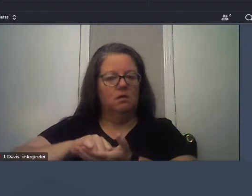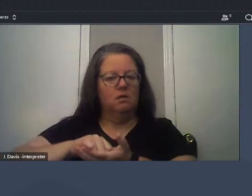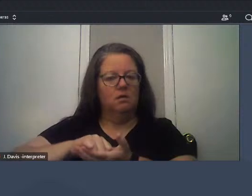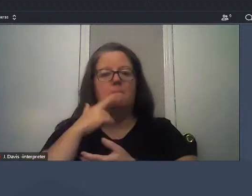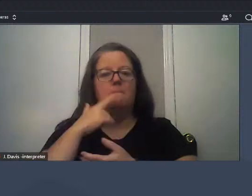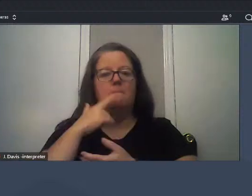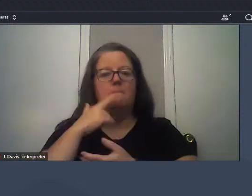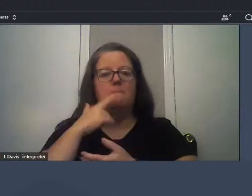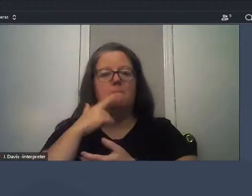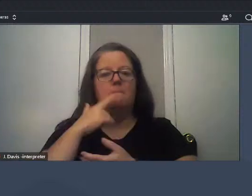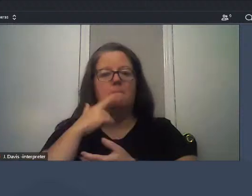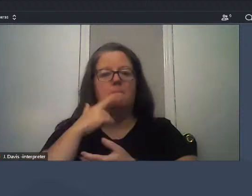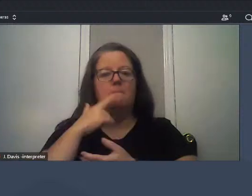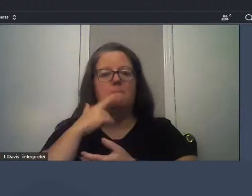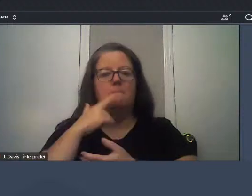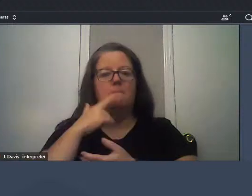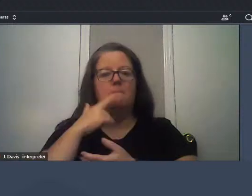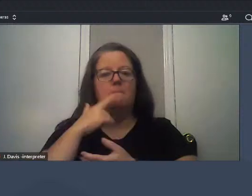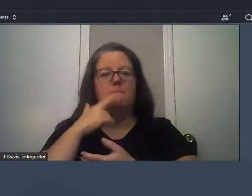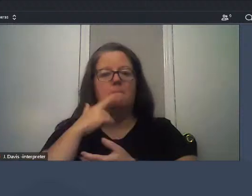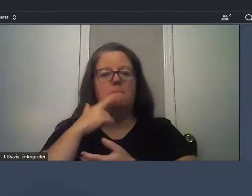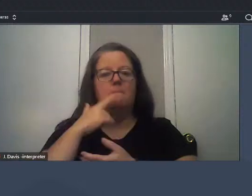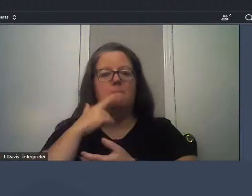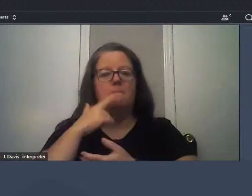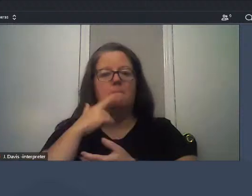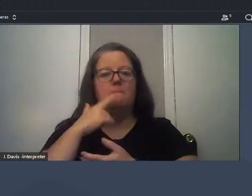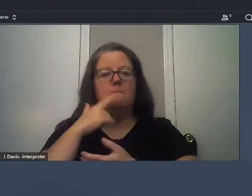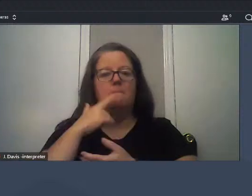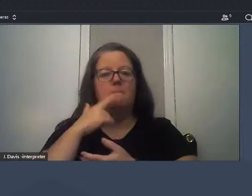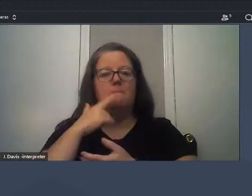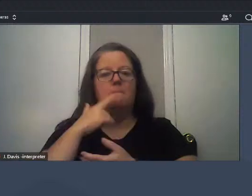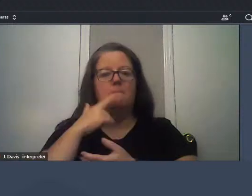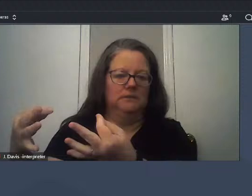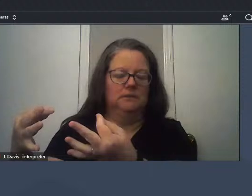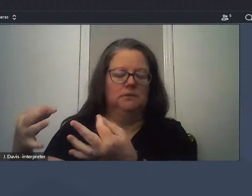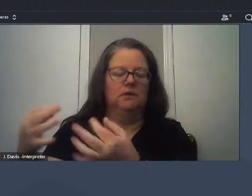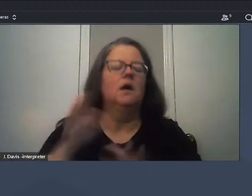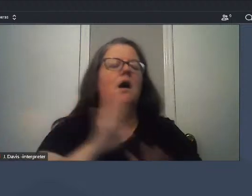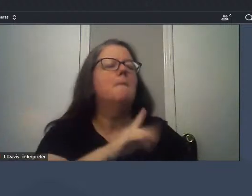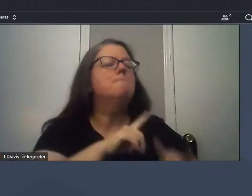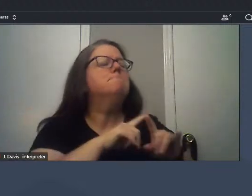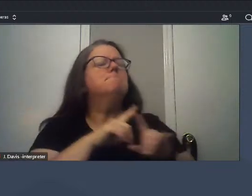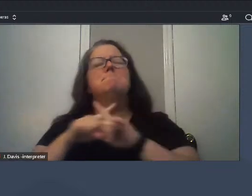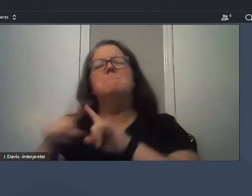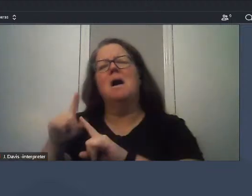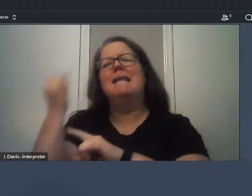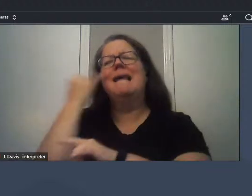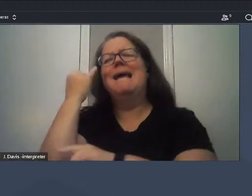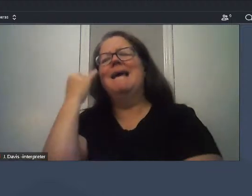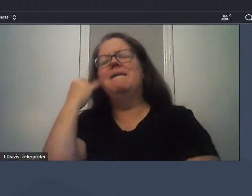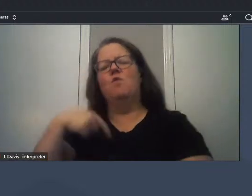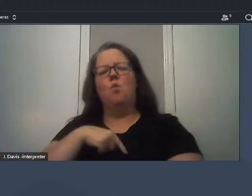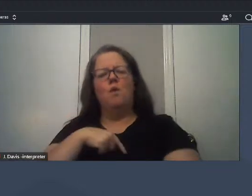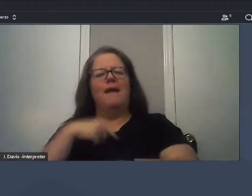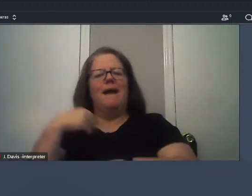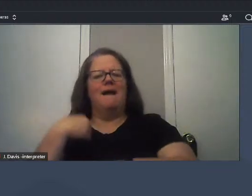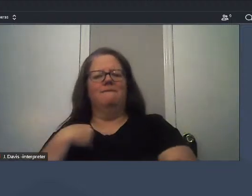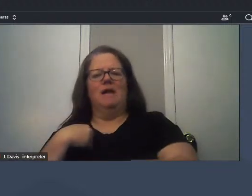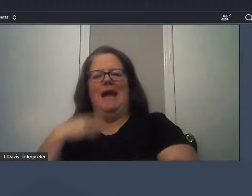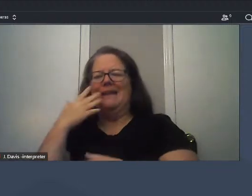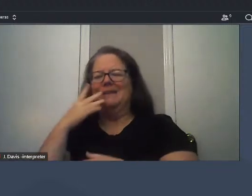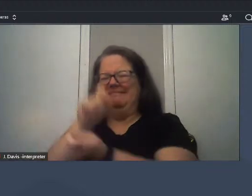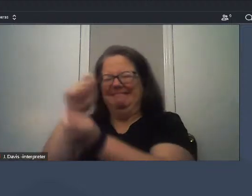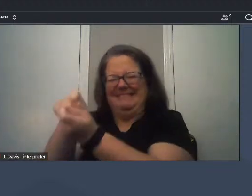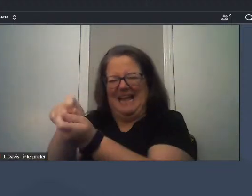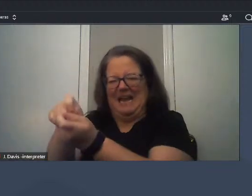unsafe situation for families. But I think the fact that even if we have, and I don't know the proper